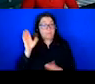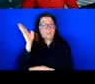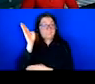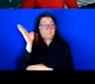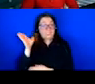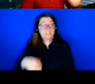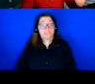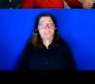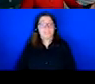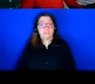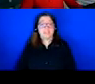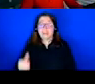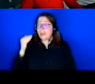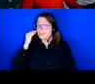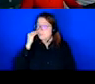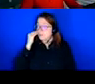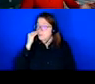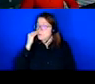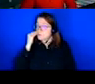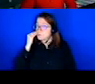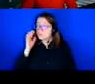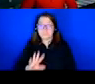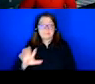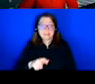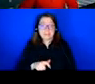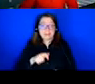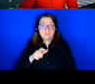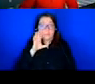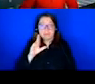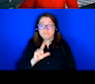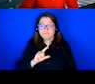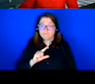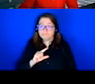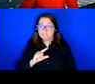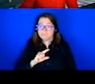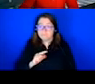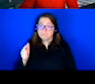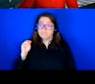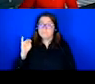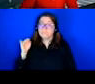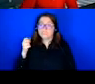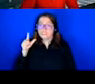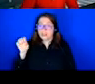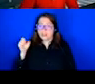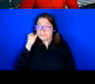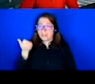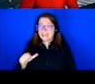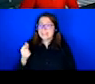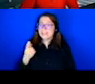well. I know it's about time that I'm going to connect with Michelle to see if there's any questions or